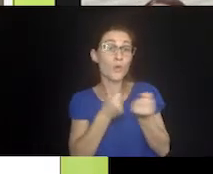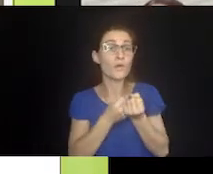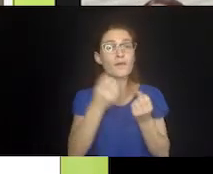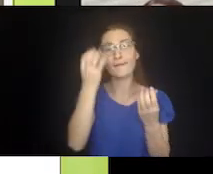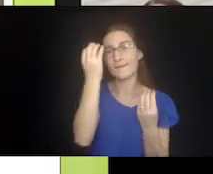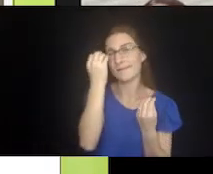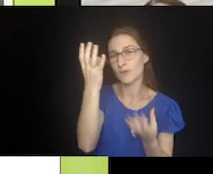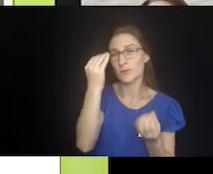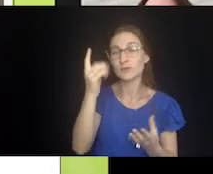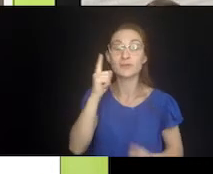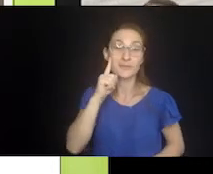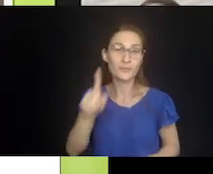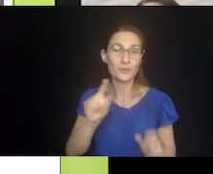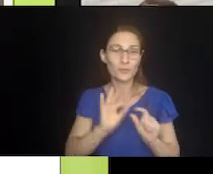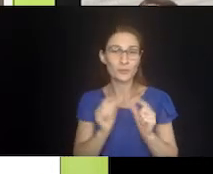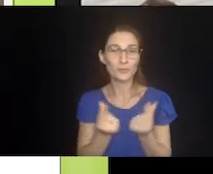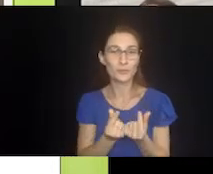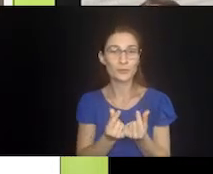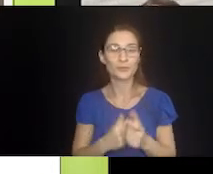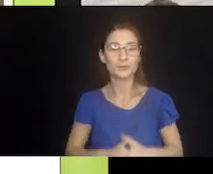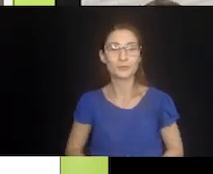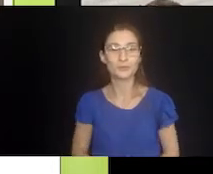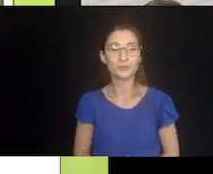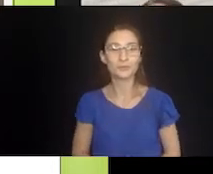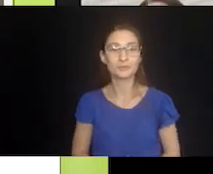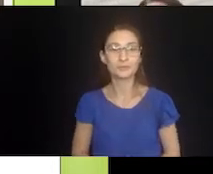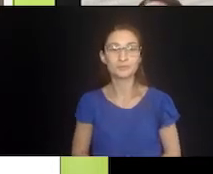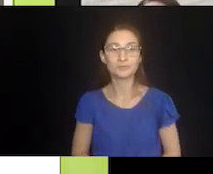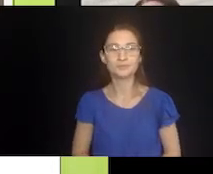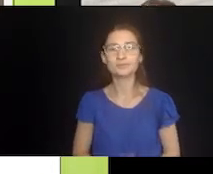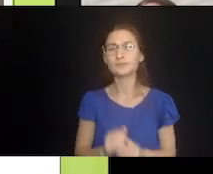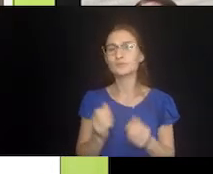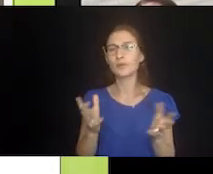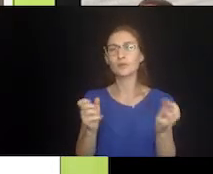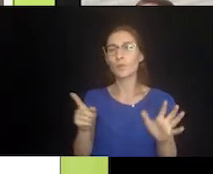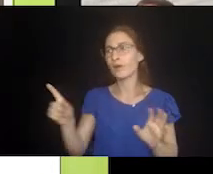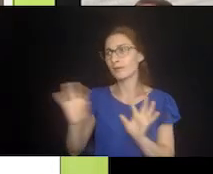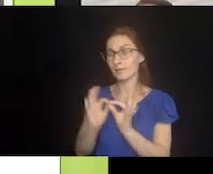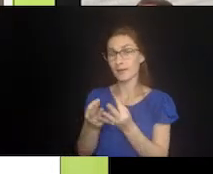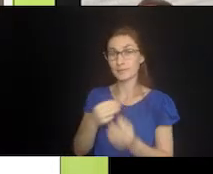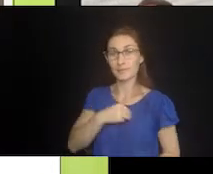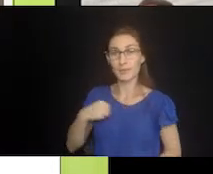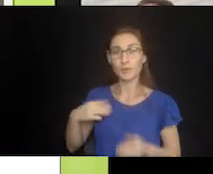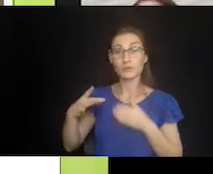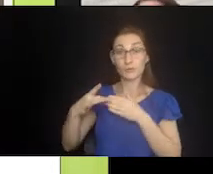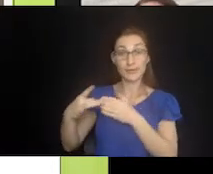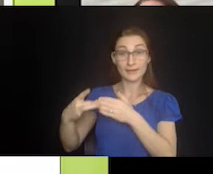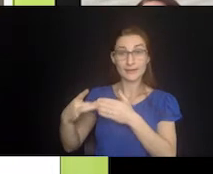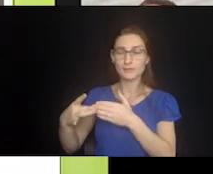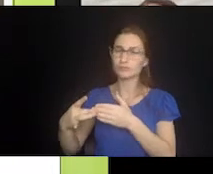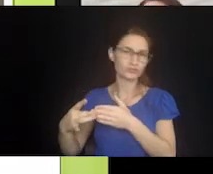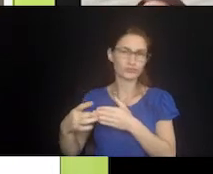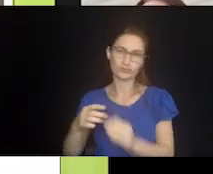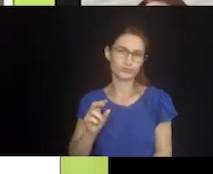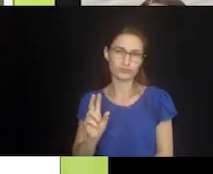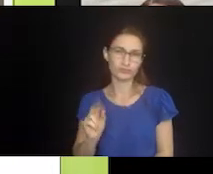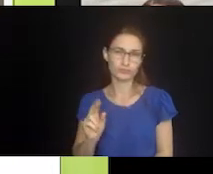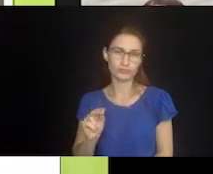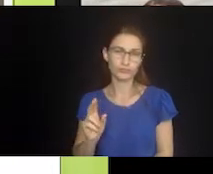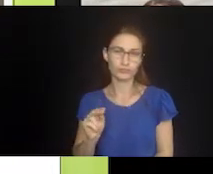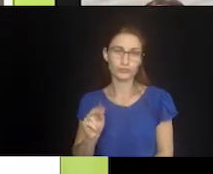and support and information for your group. You don't want a family member to have a